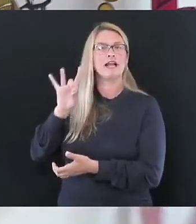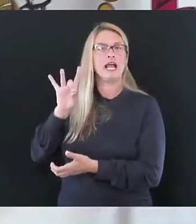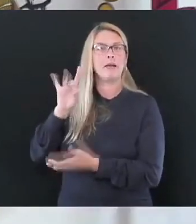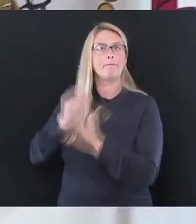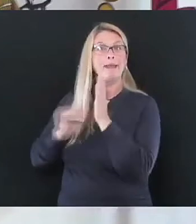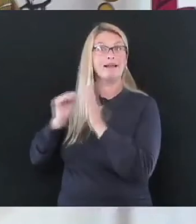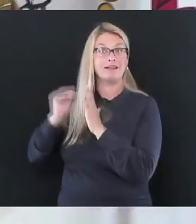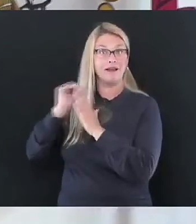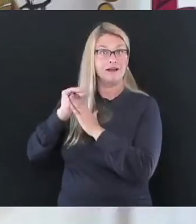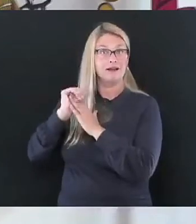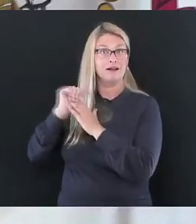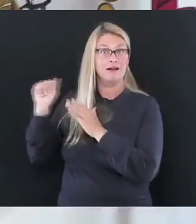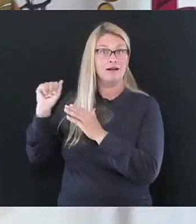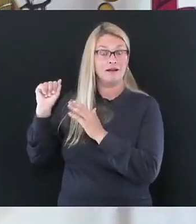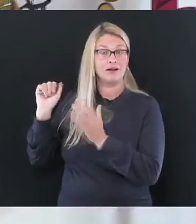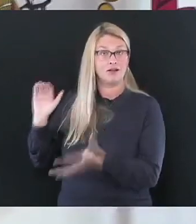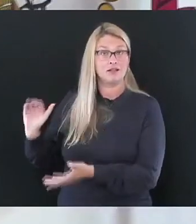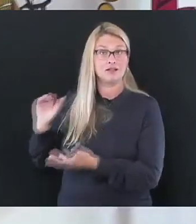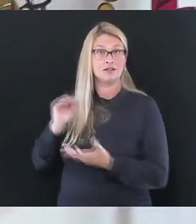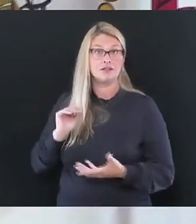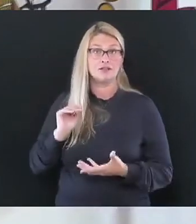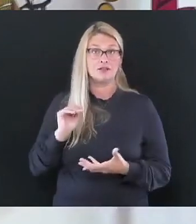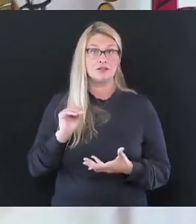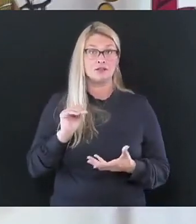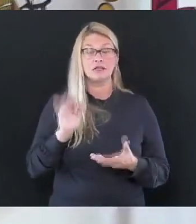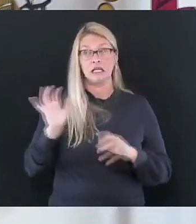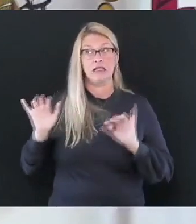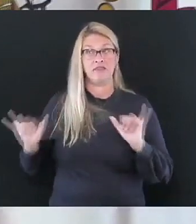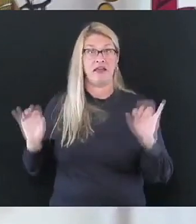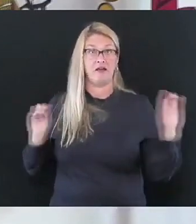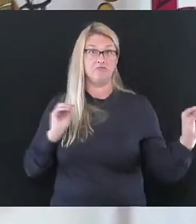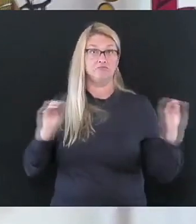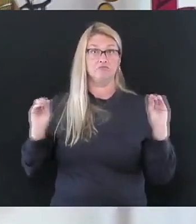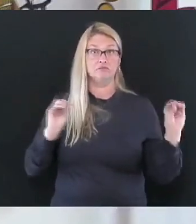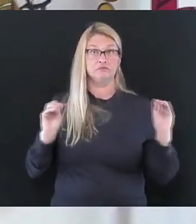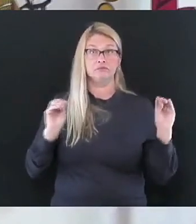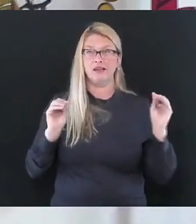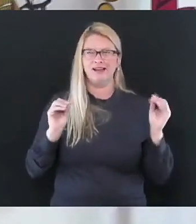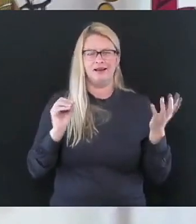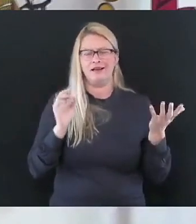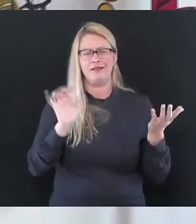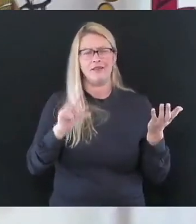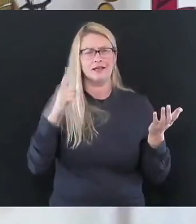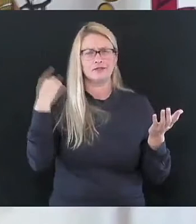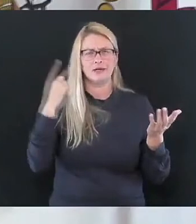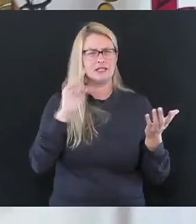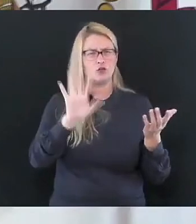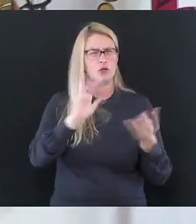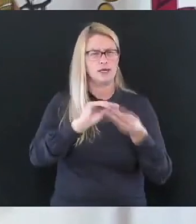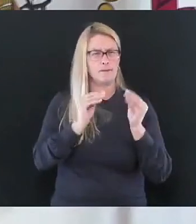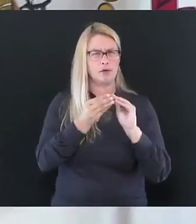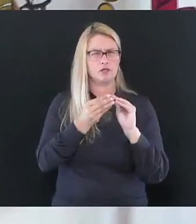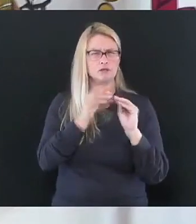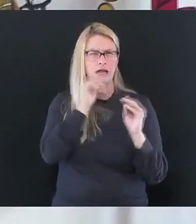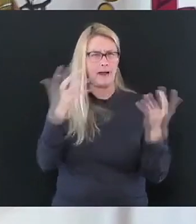off $1.25 billion, you'd almost come to your number with not a dime gone out, which is crazy. I mean,